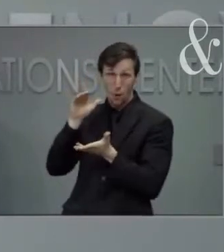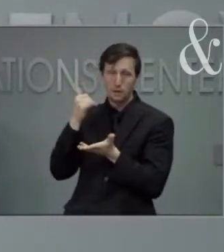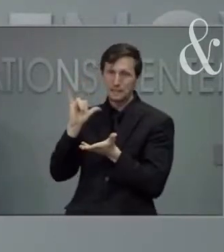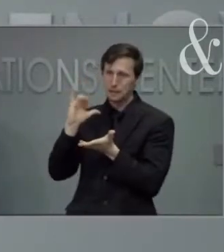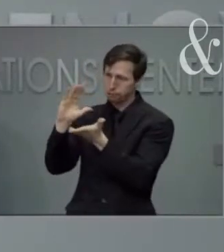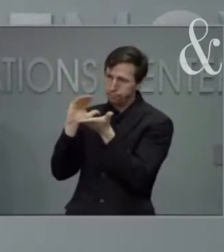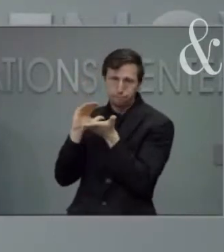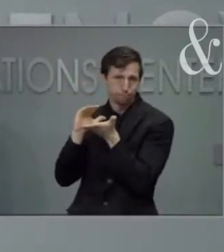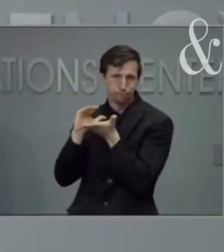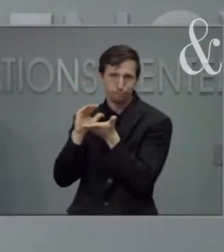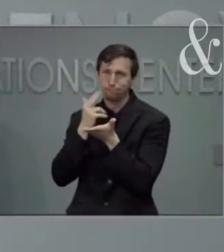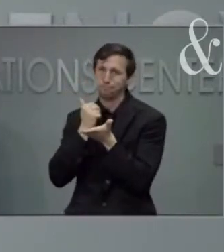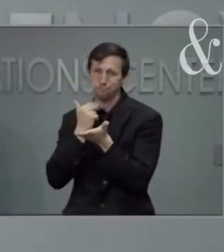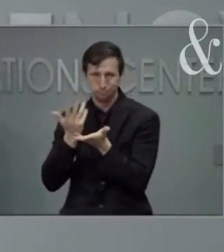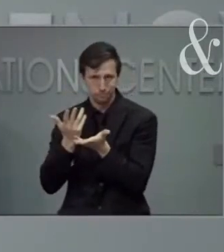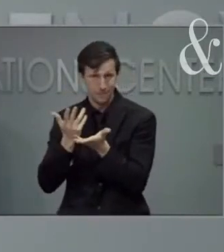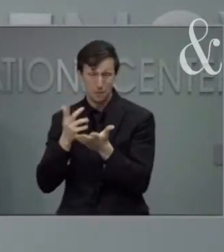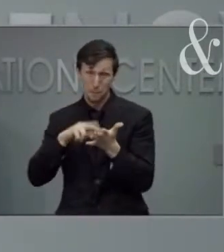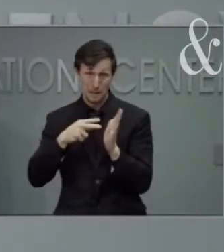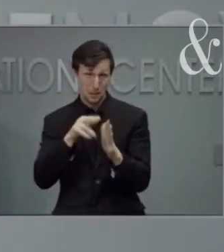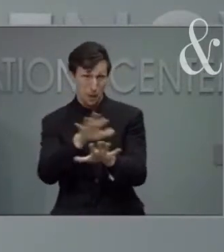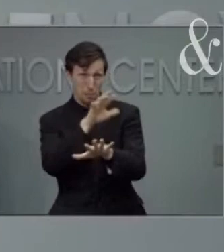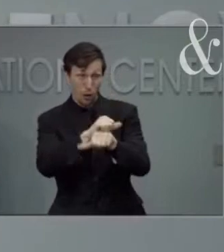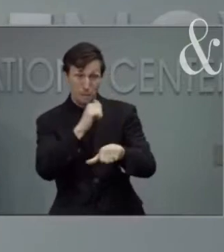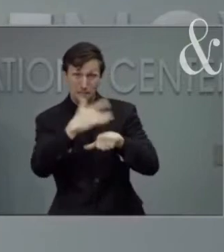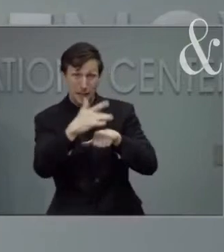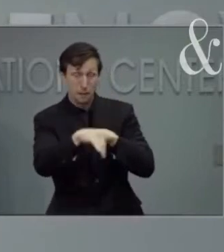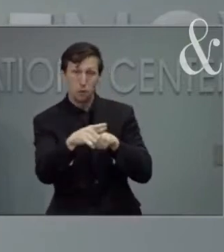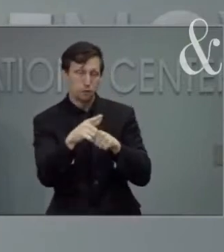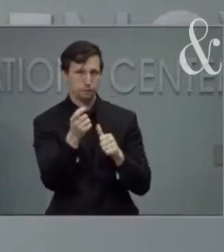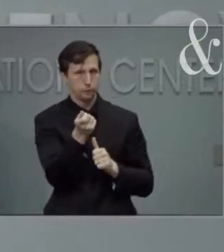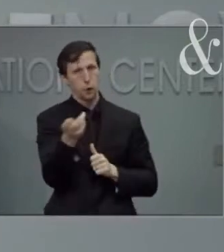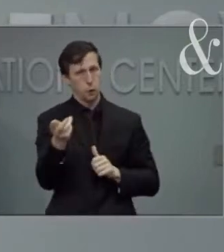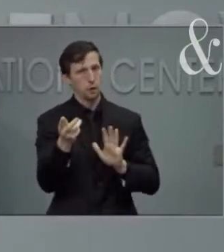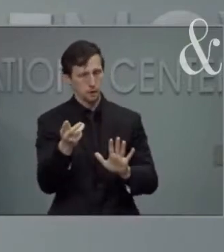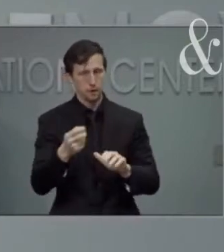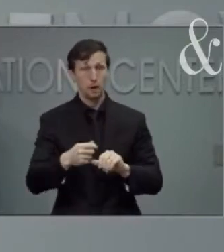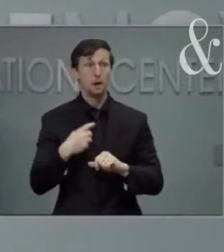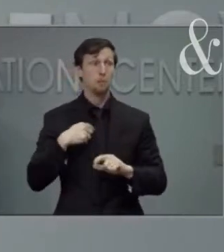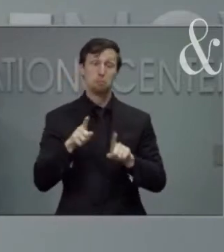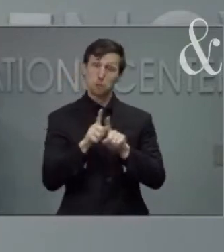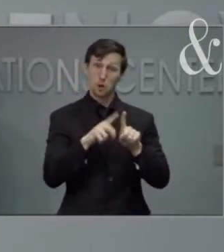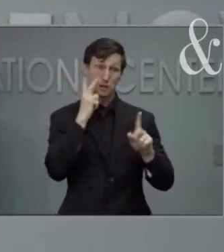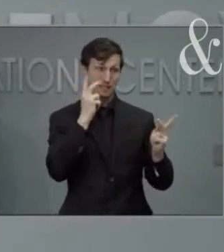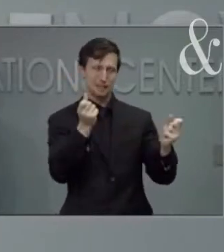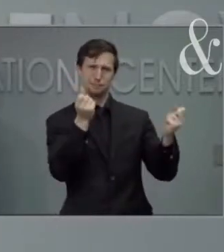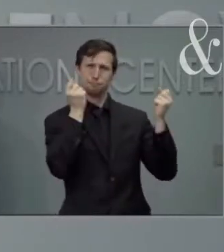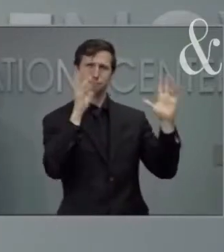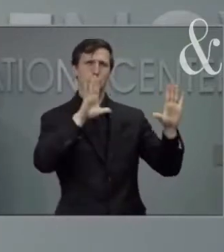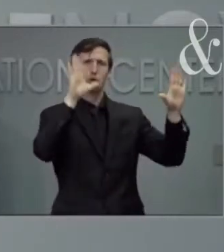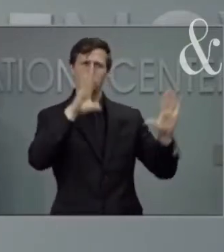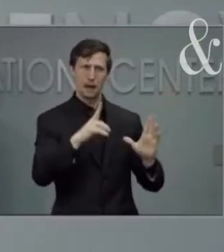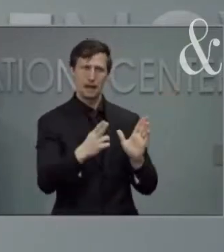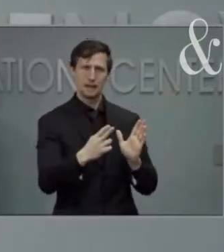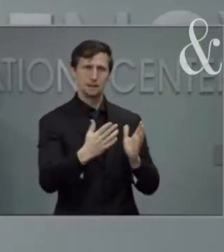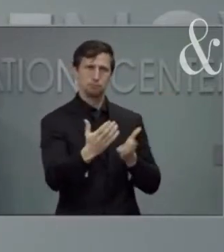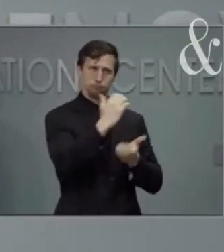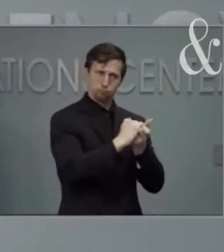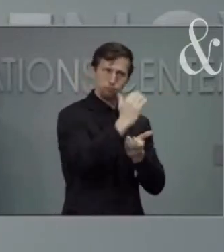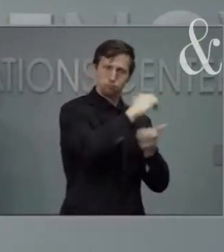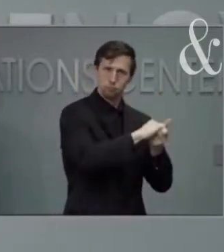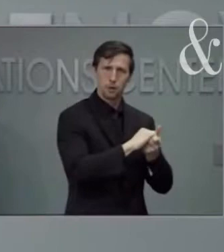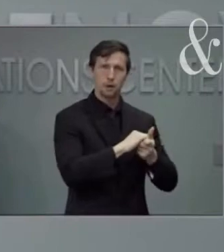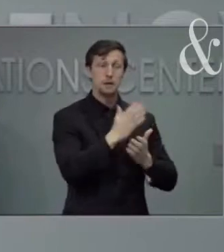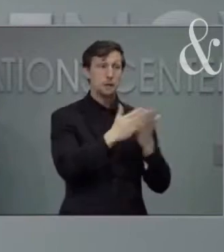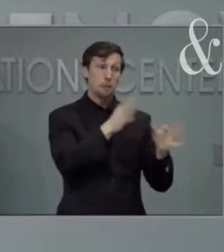aren't a lot of appointments, but we're seeing great partnerships, whether it's with our faith community and their churches across the state, or our community